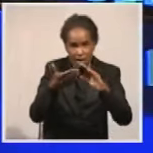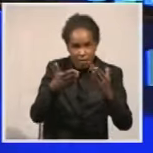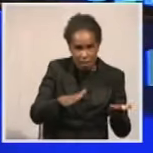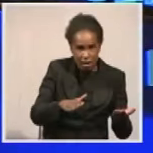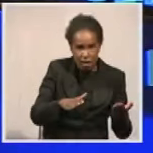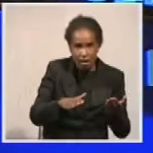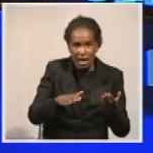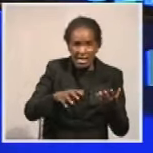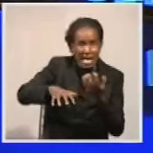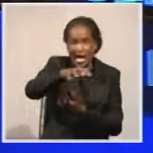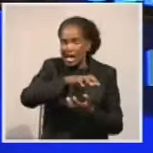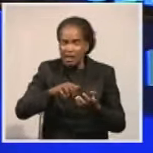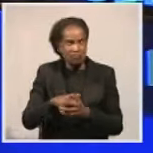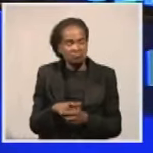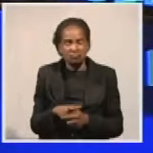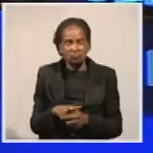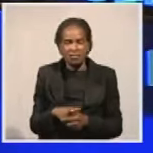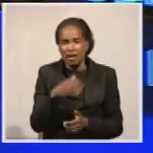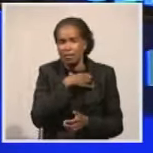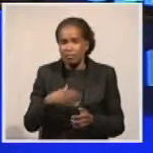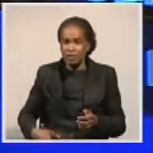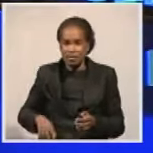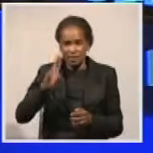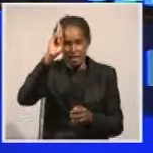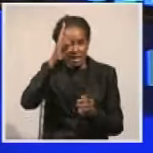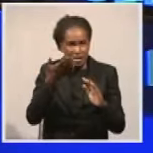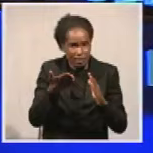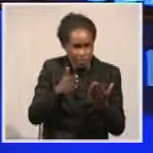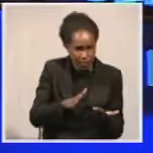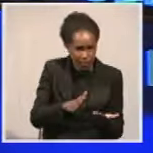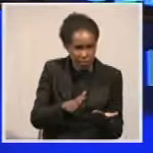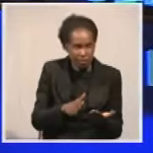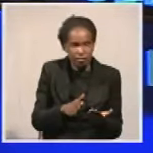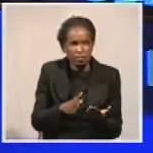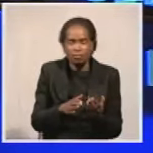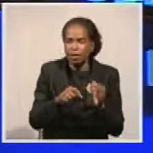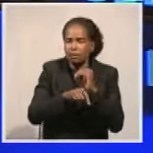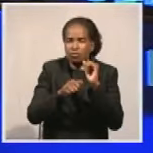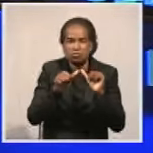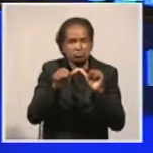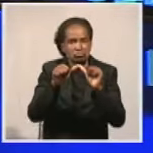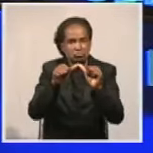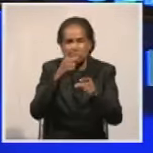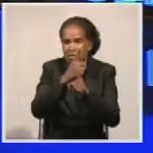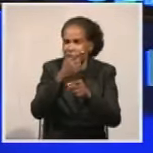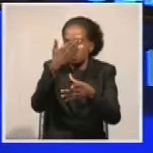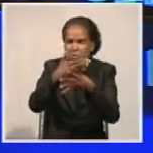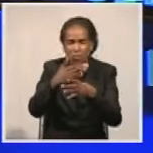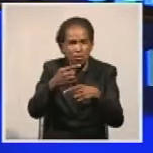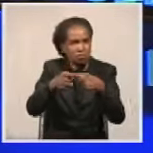We must have arrangements in place to take, you know, that situation